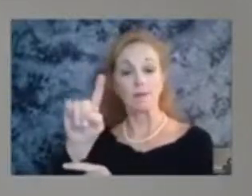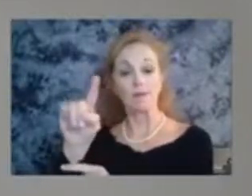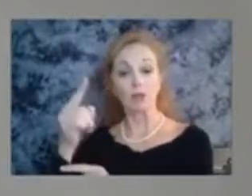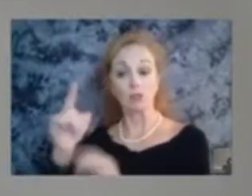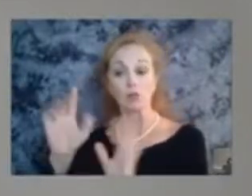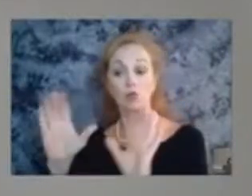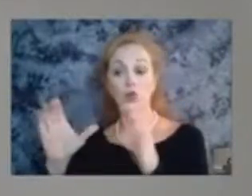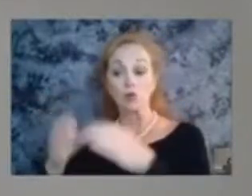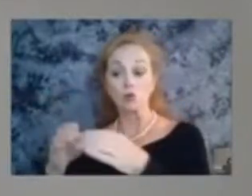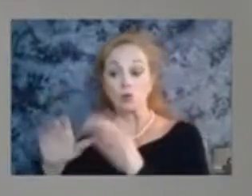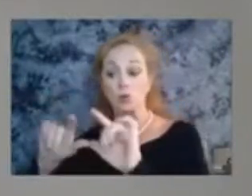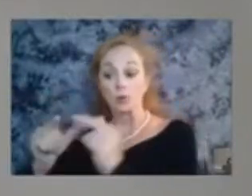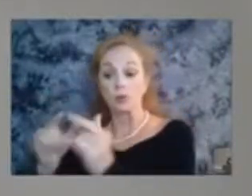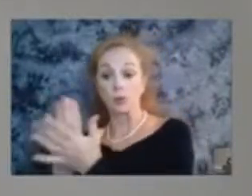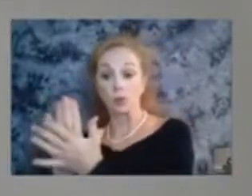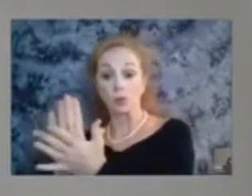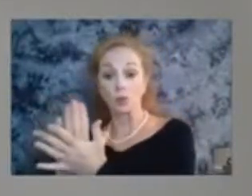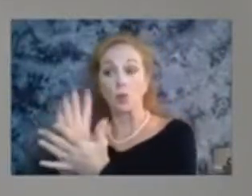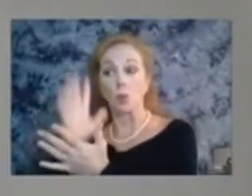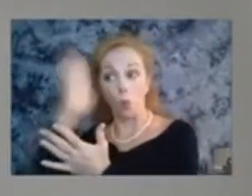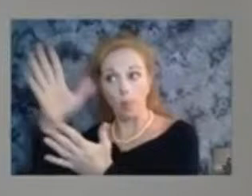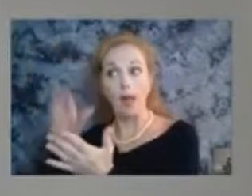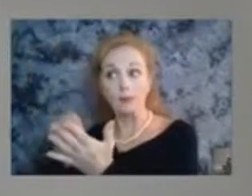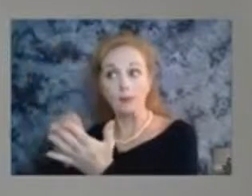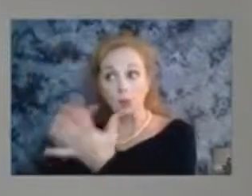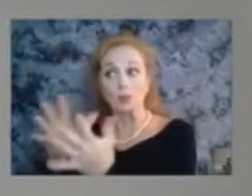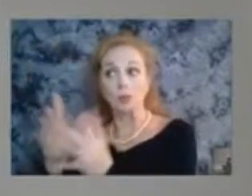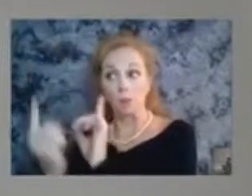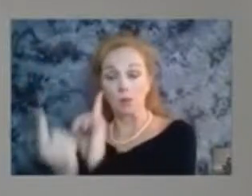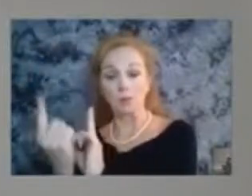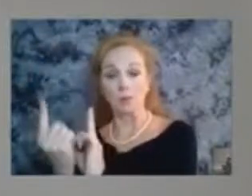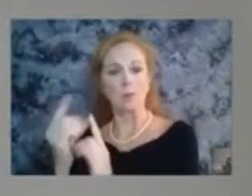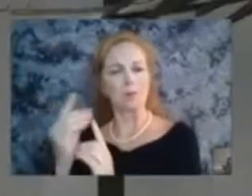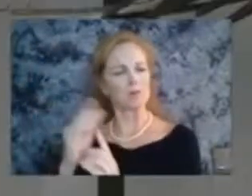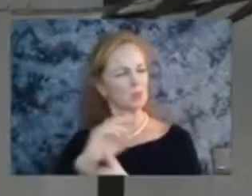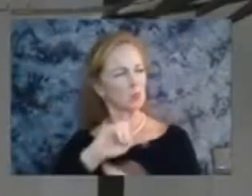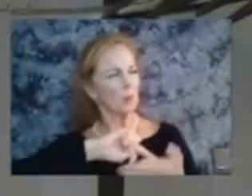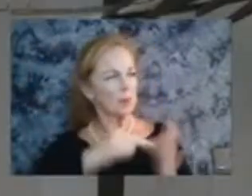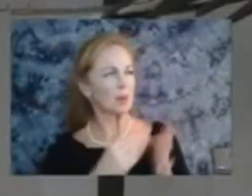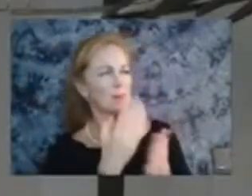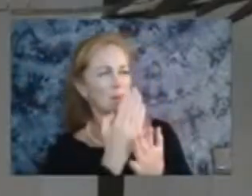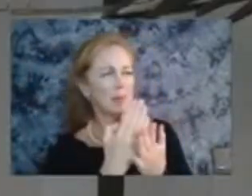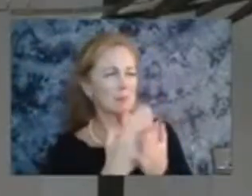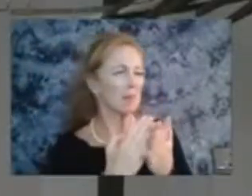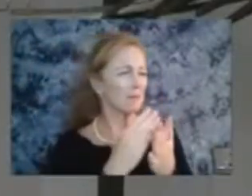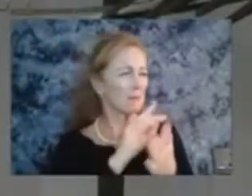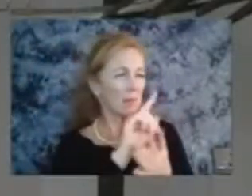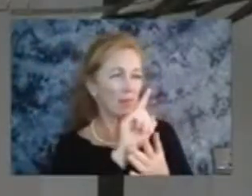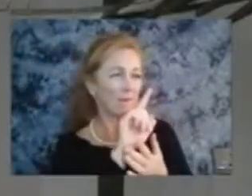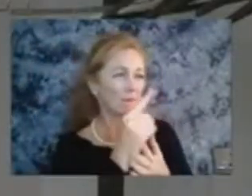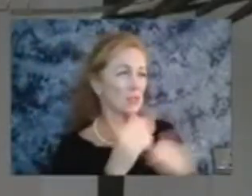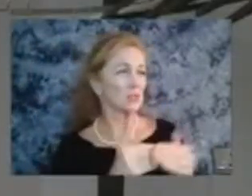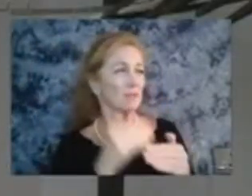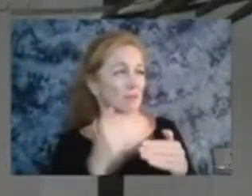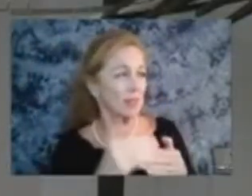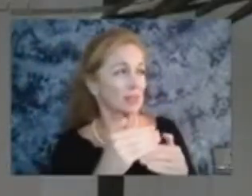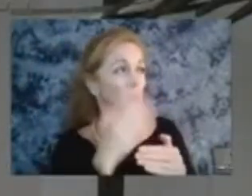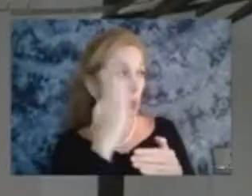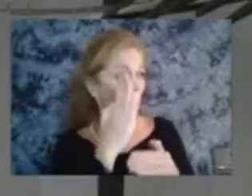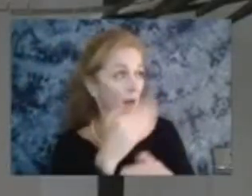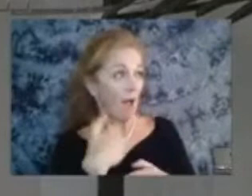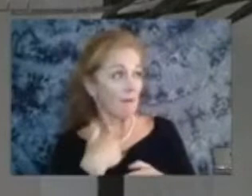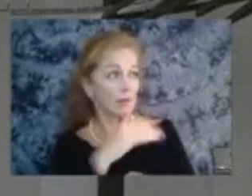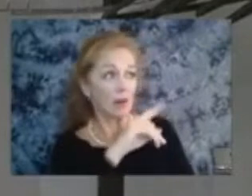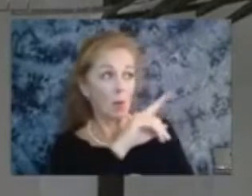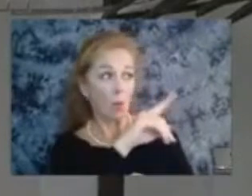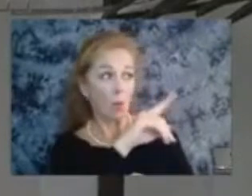have students in person. Okay, so by the first phase, will we have 100%, or at least for the number? Absolutely. we will